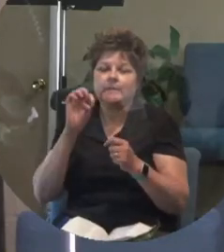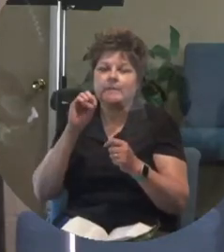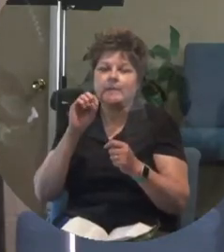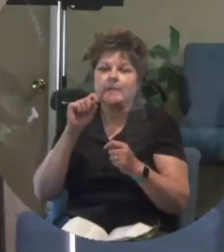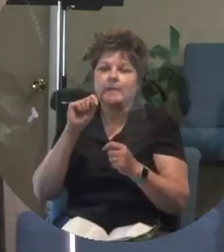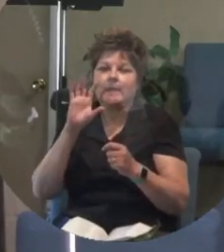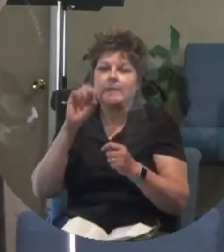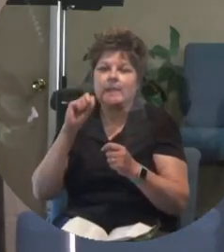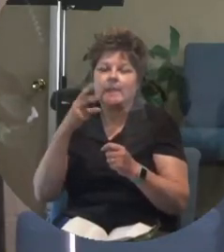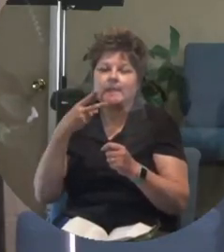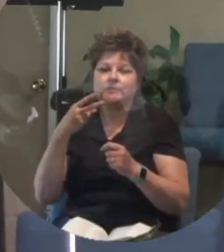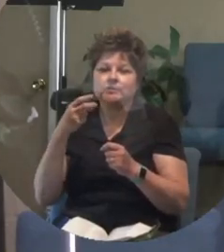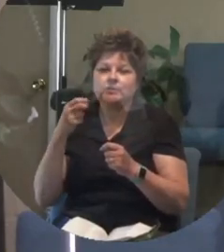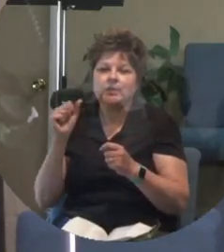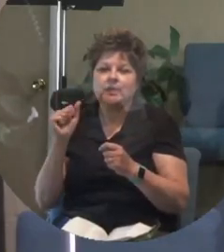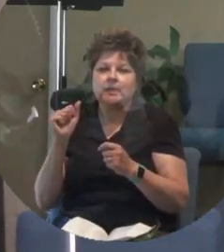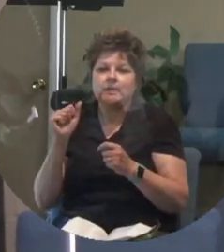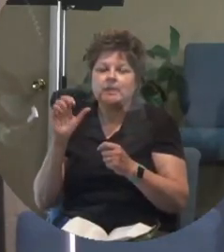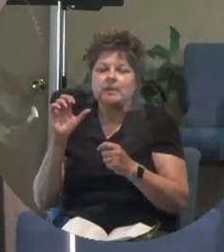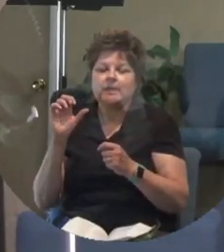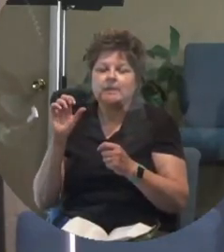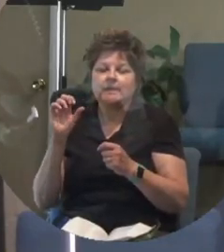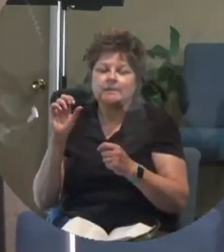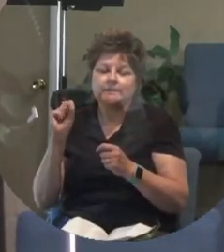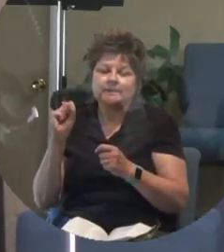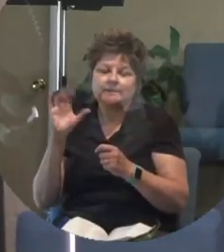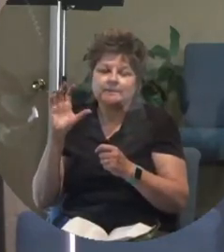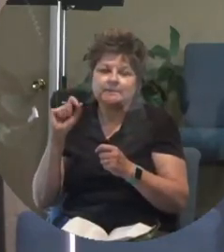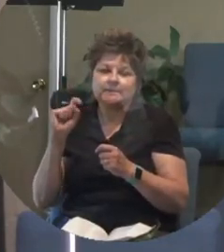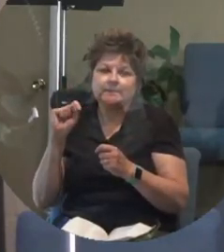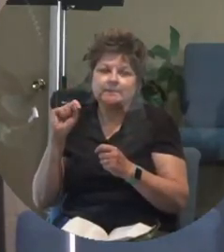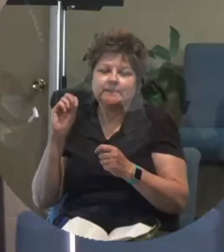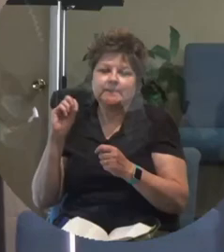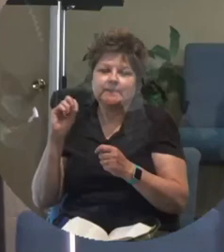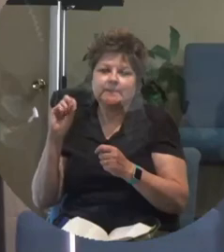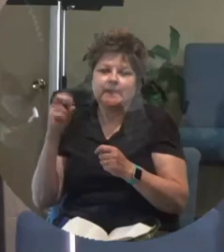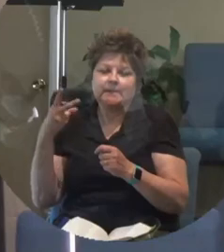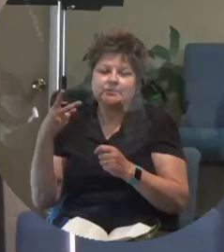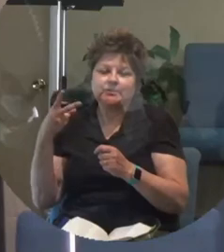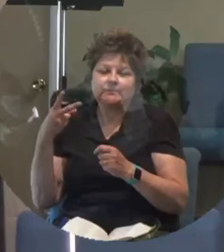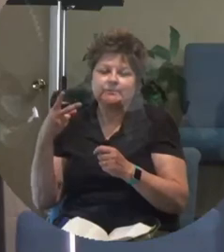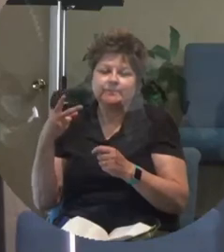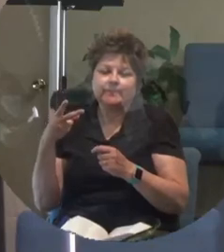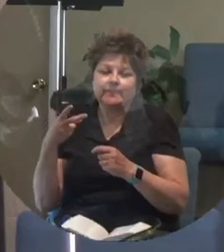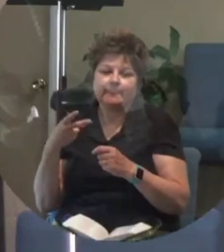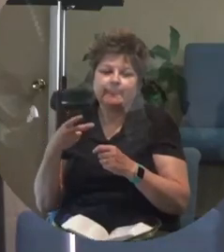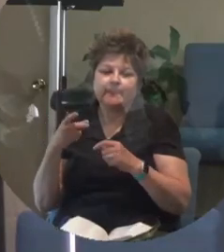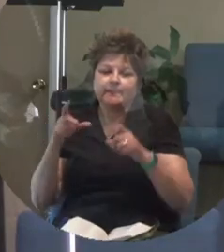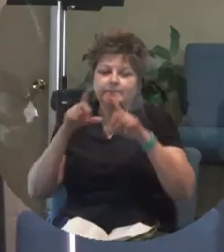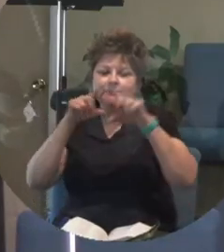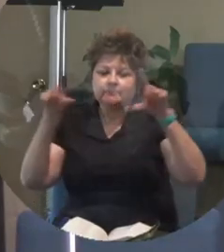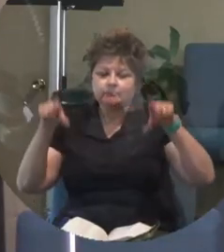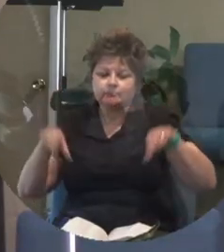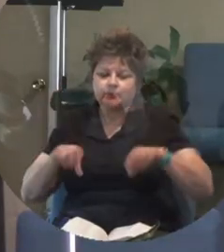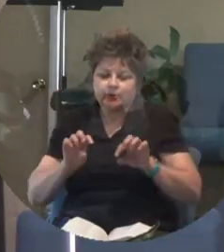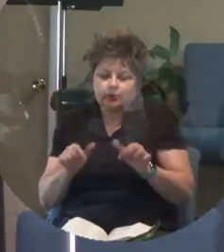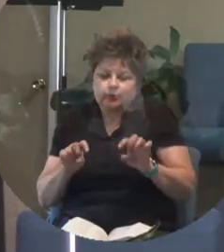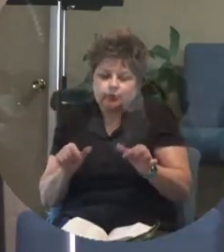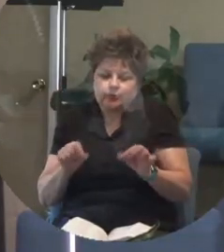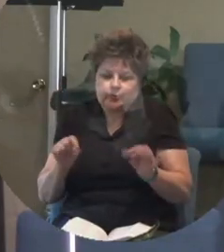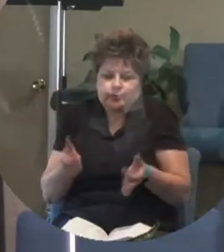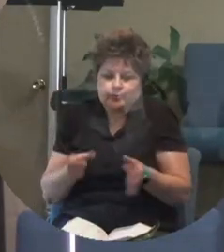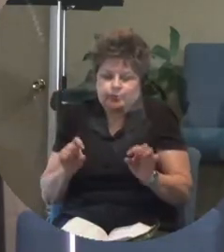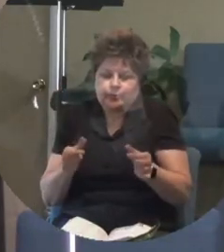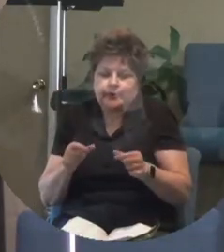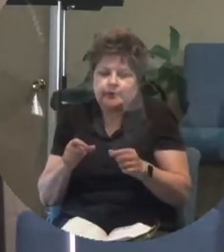on that red screen, and you built this thing, and all of a sudden someone comes by and kicks the table, and all your sand, it's like,